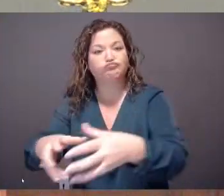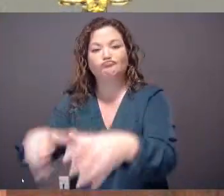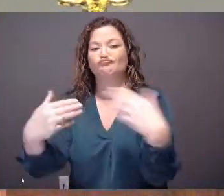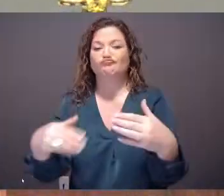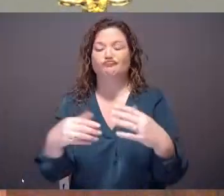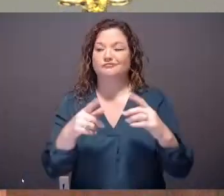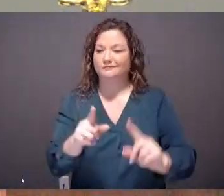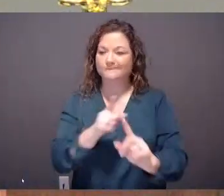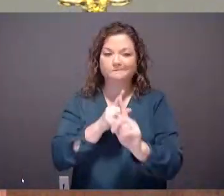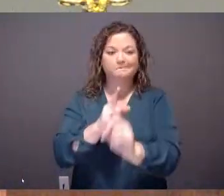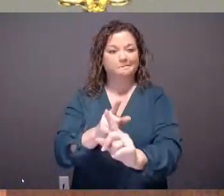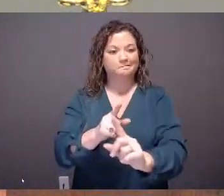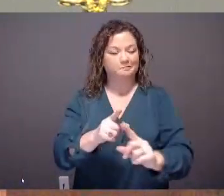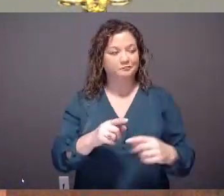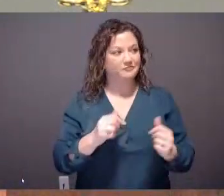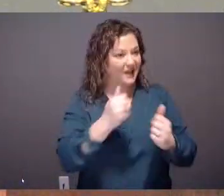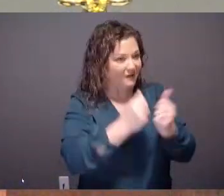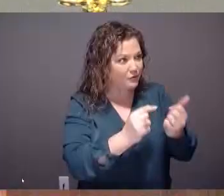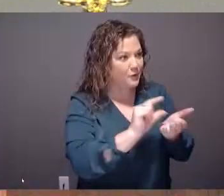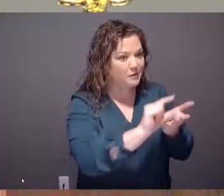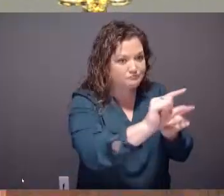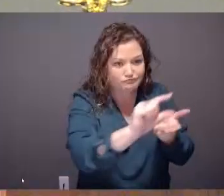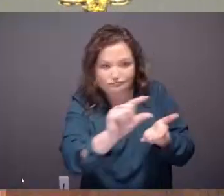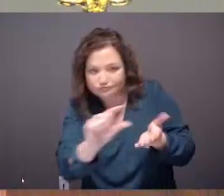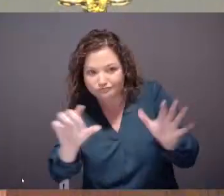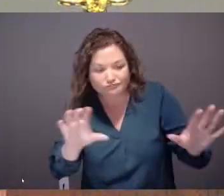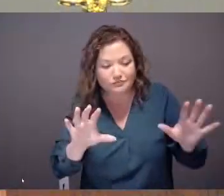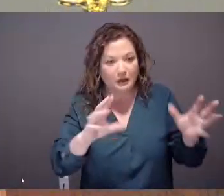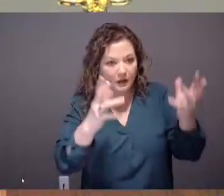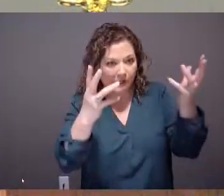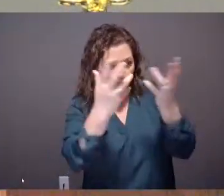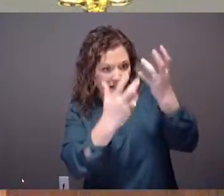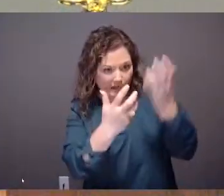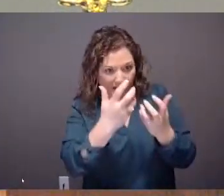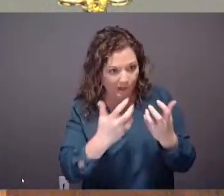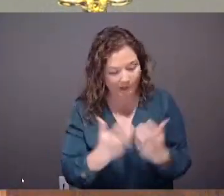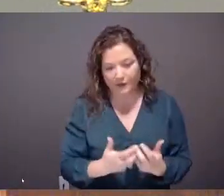had a piece in it and making sure it all fit. That's very